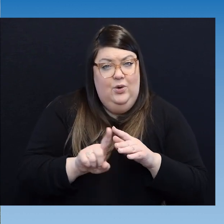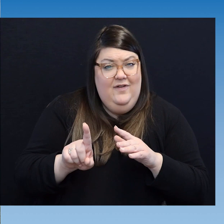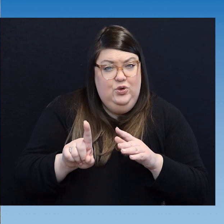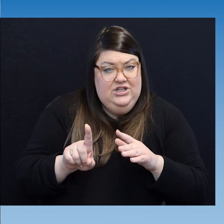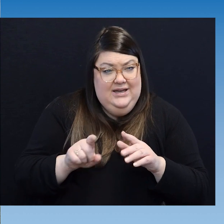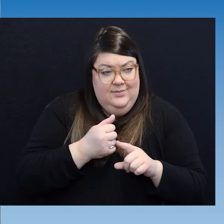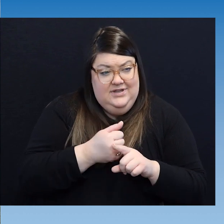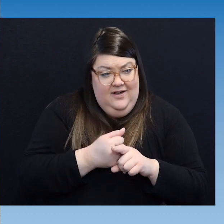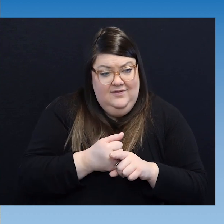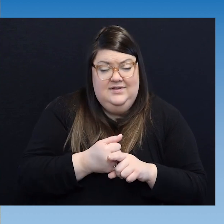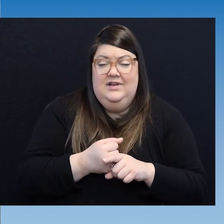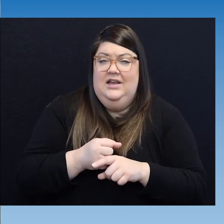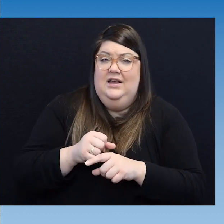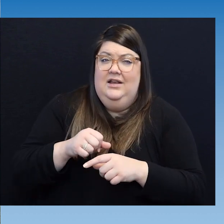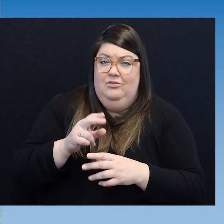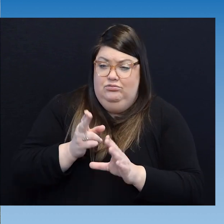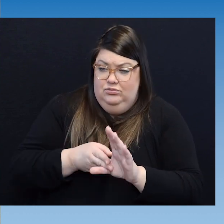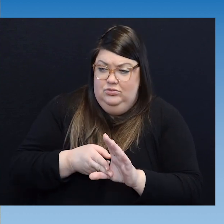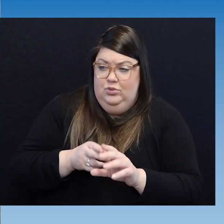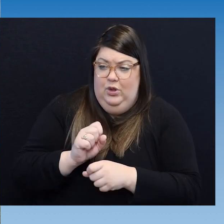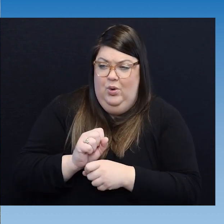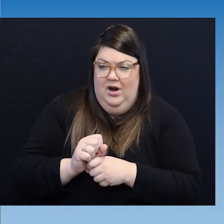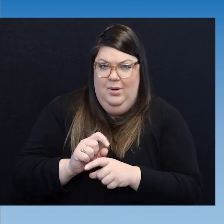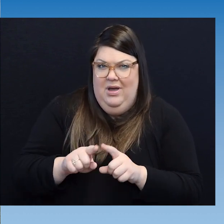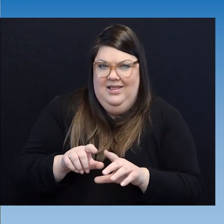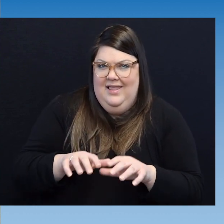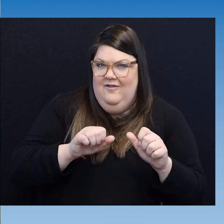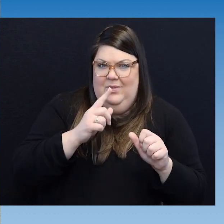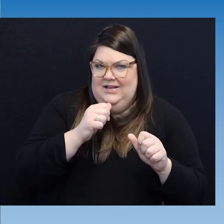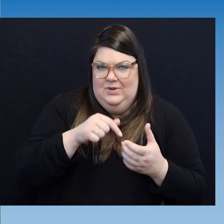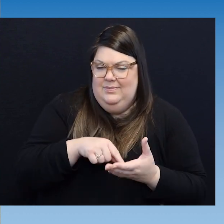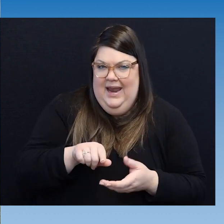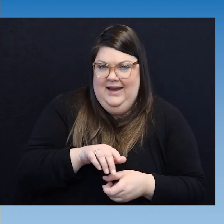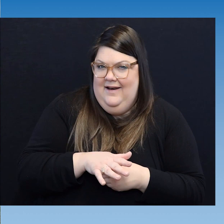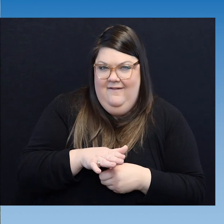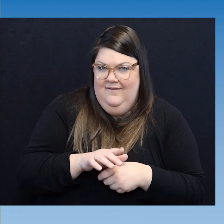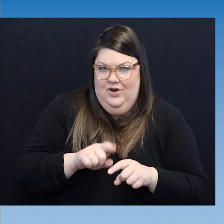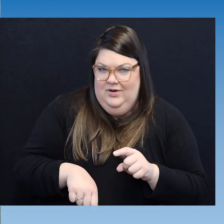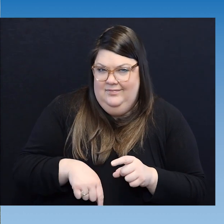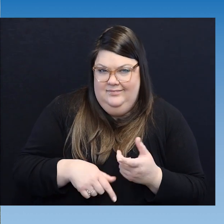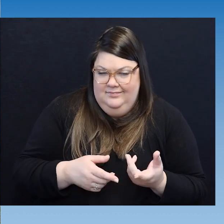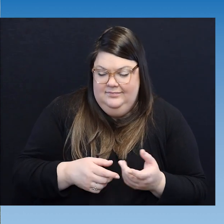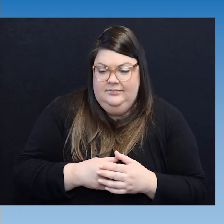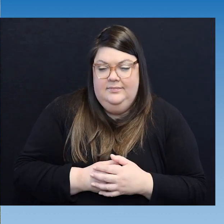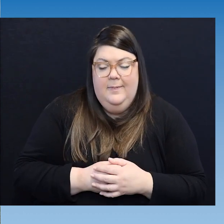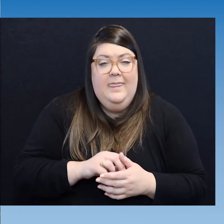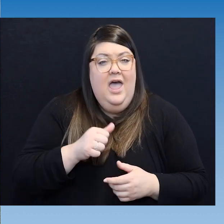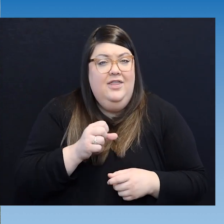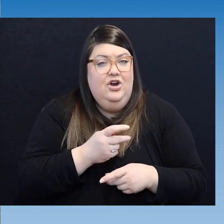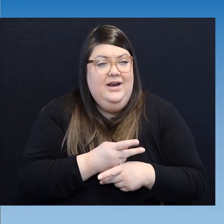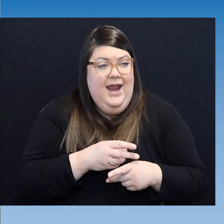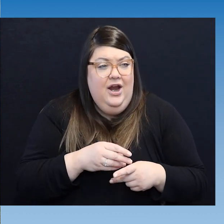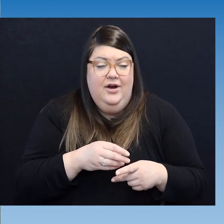know, ultimately left the work and, you know, because he wasn't getting paid enough. And, you know, other caregivers who